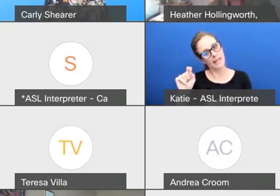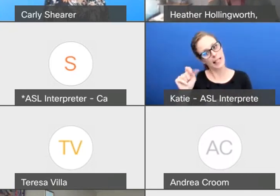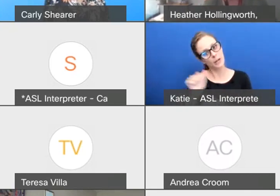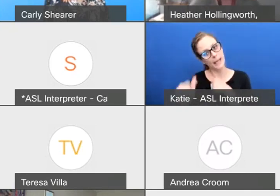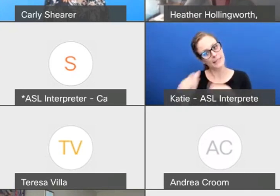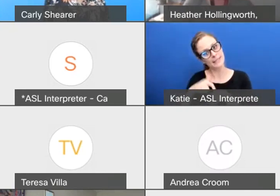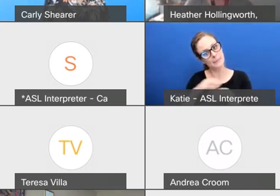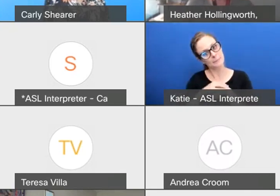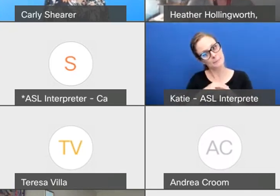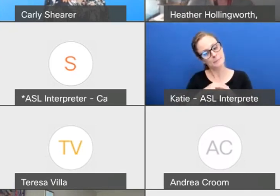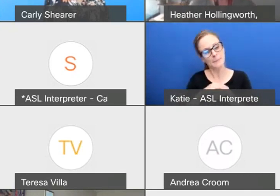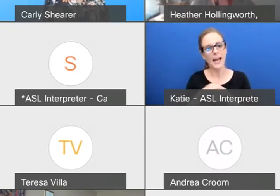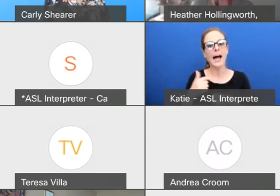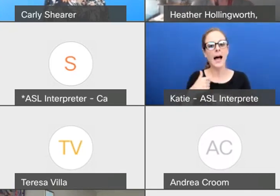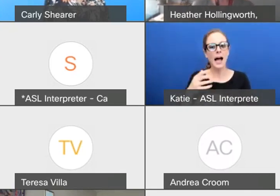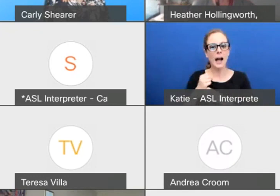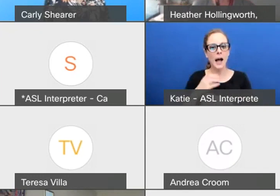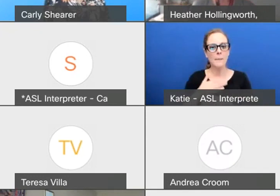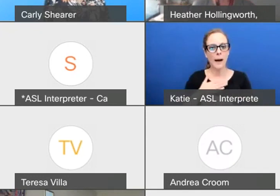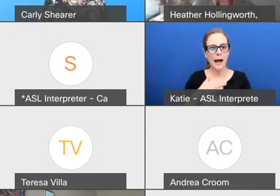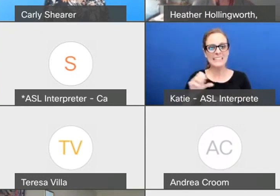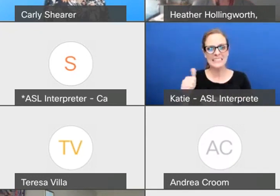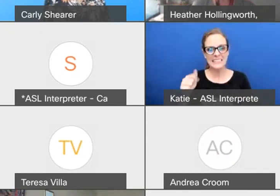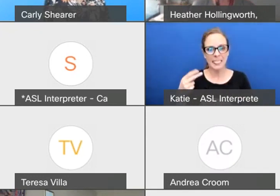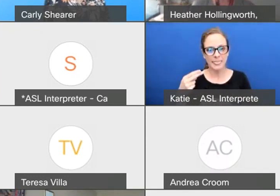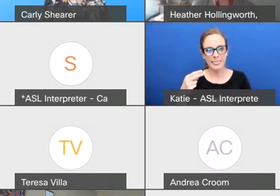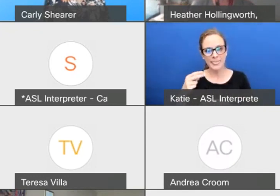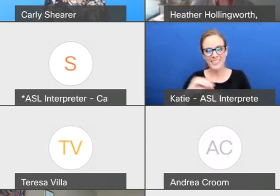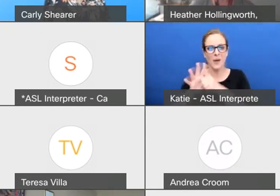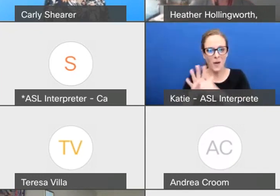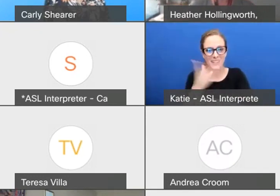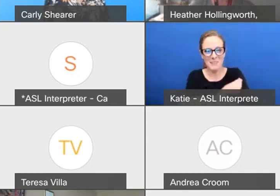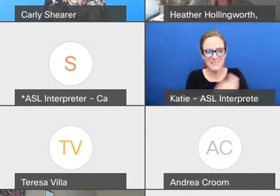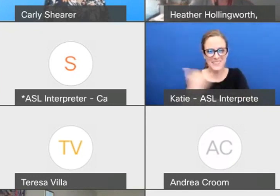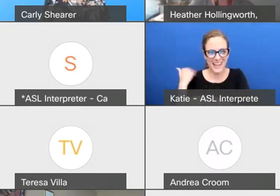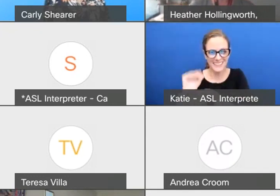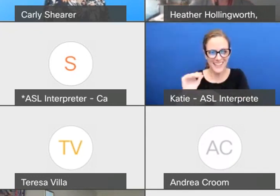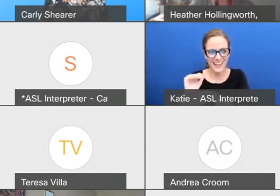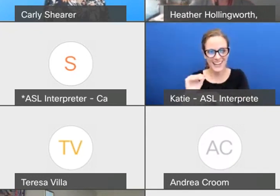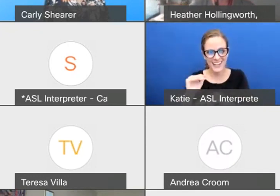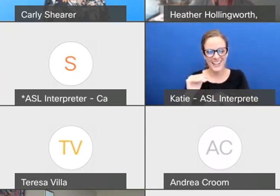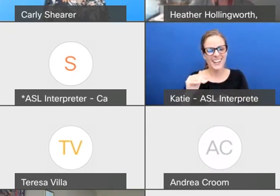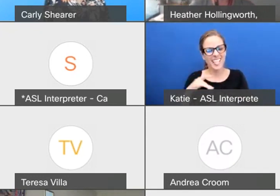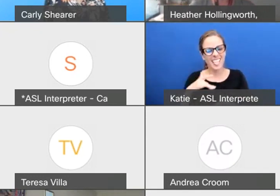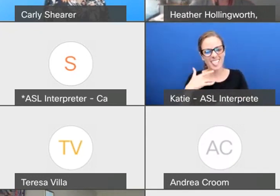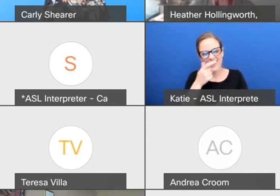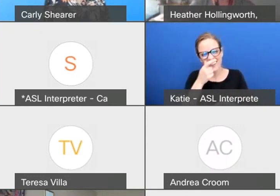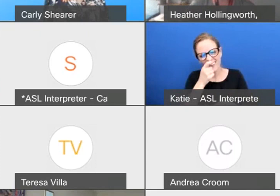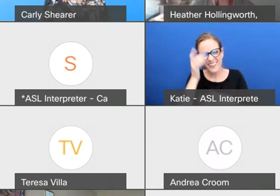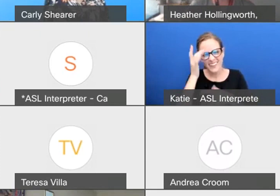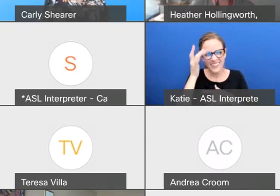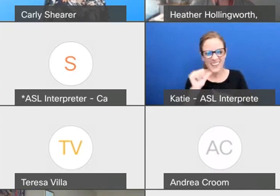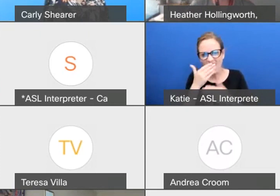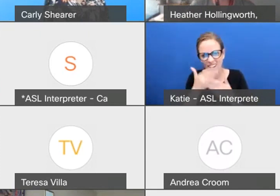time frame. I got my, my 10th COVID booster last night. And so was still feeling it a little bit this morning,